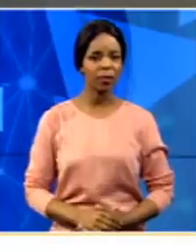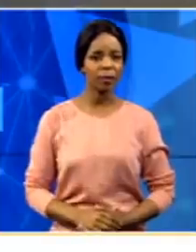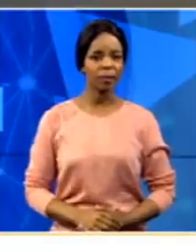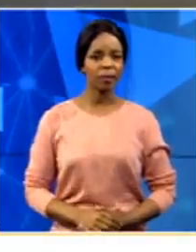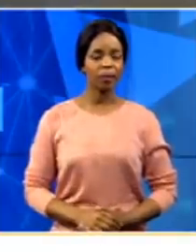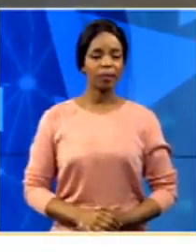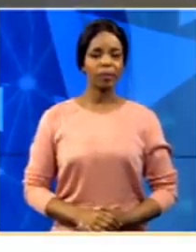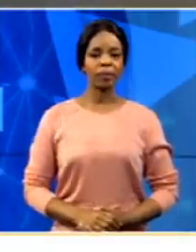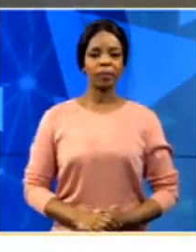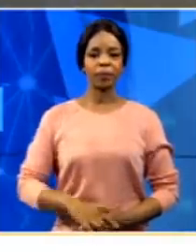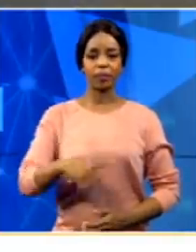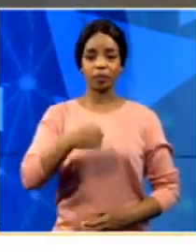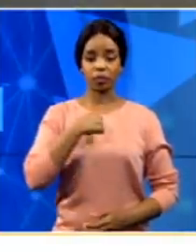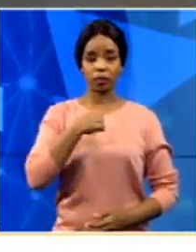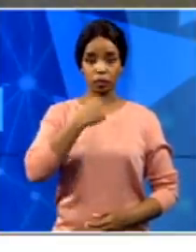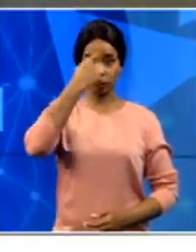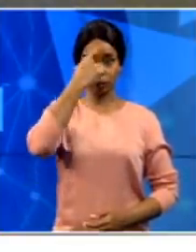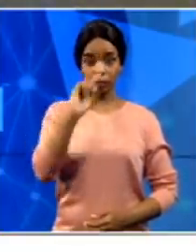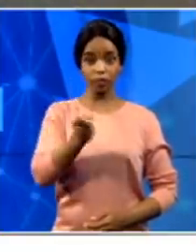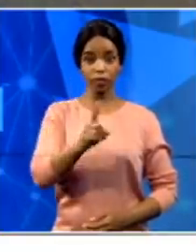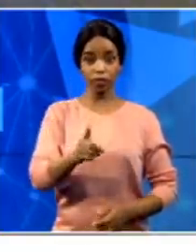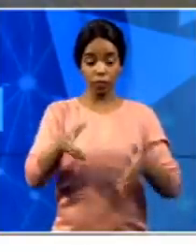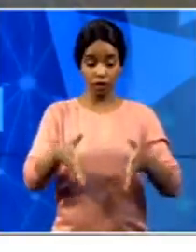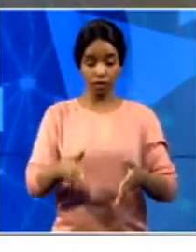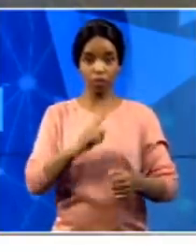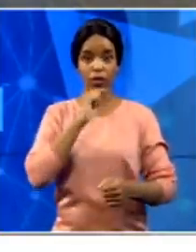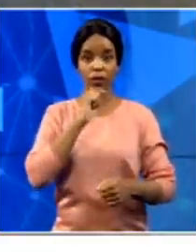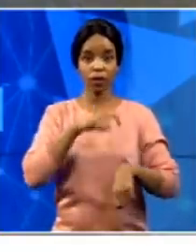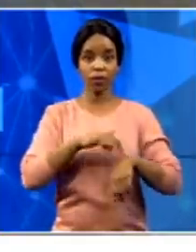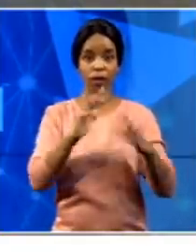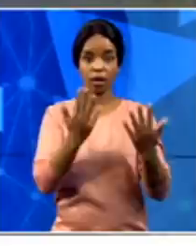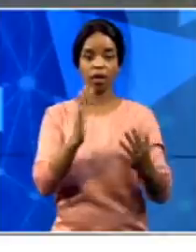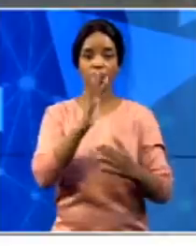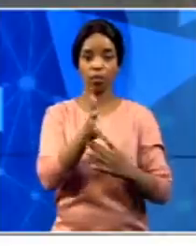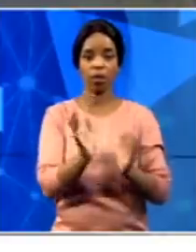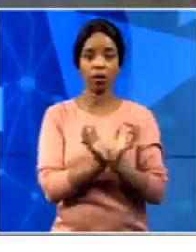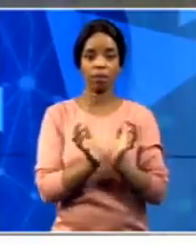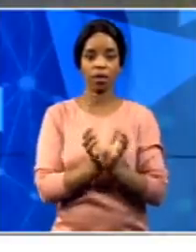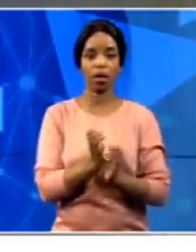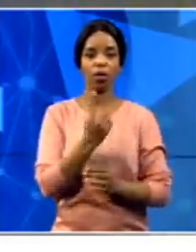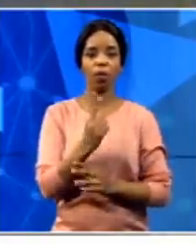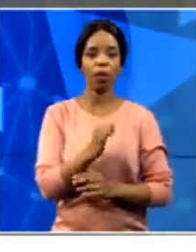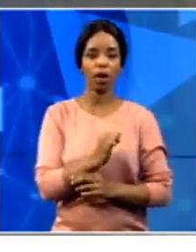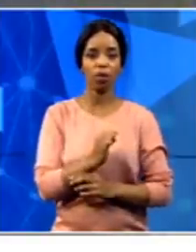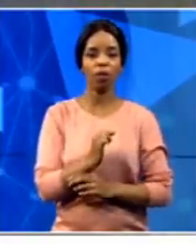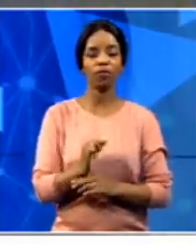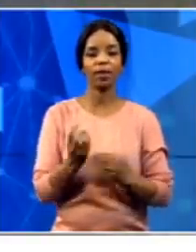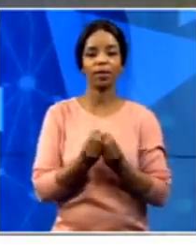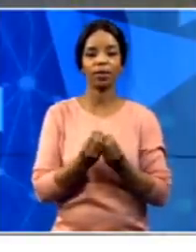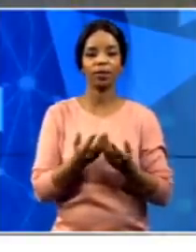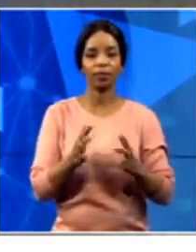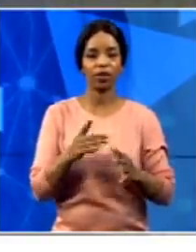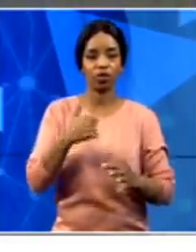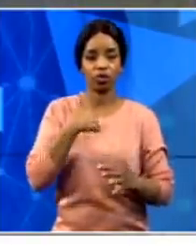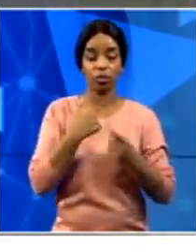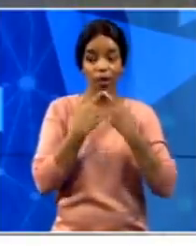I think we're having a meeting this morning at 9, and it's one of the issues that I'm going to be impressing upon my team, that we have promised